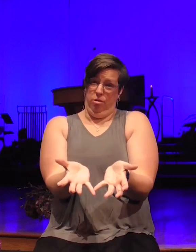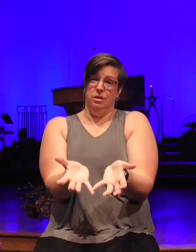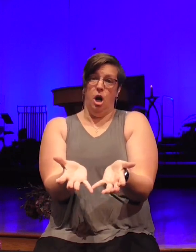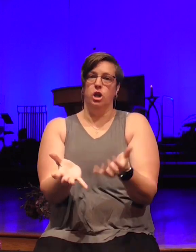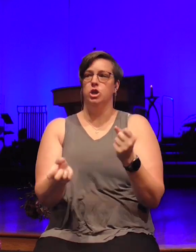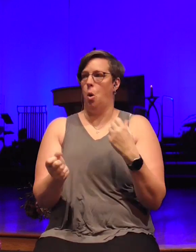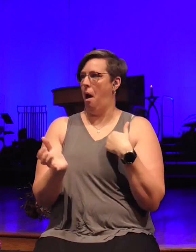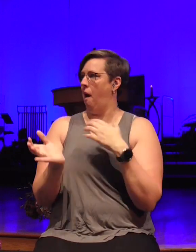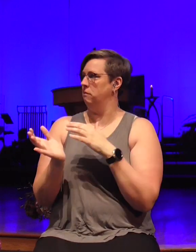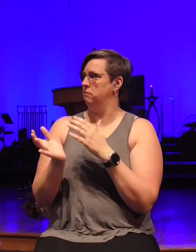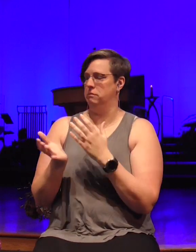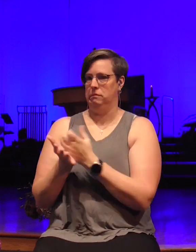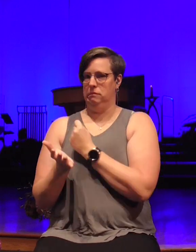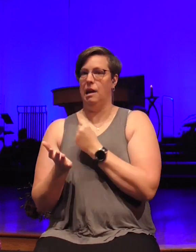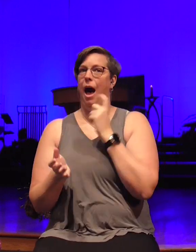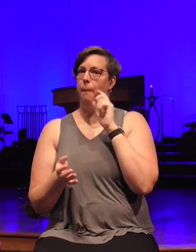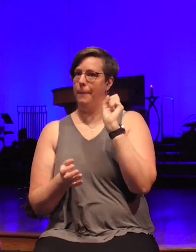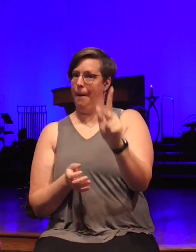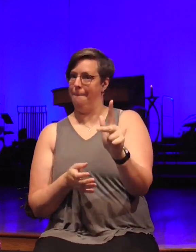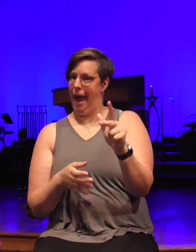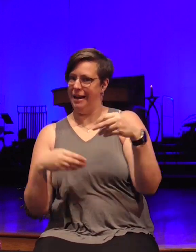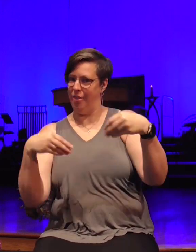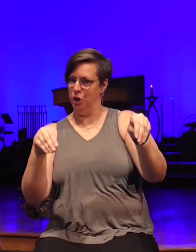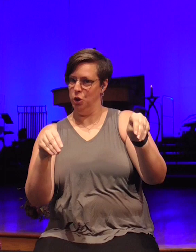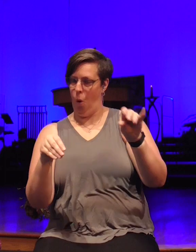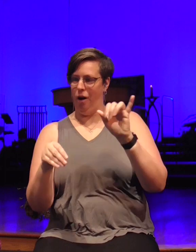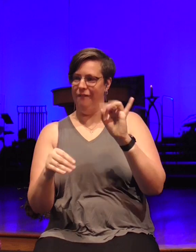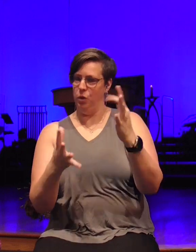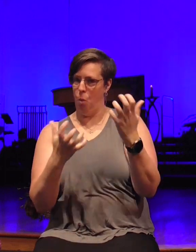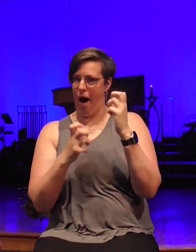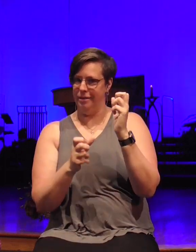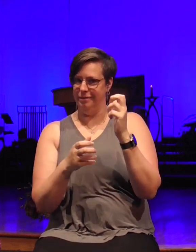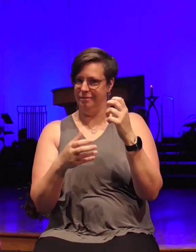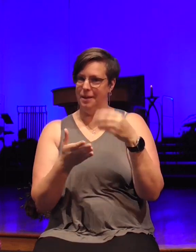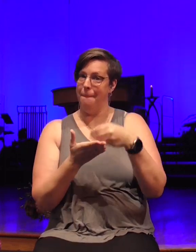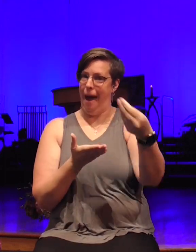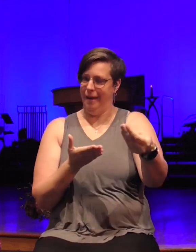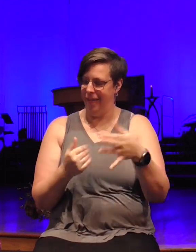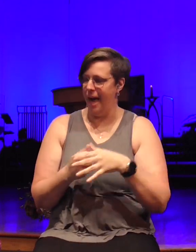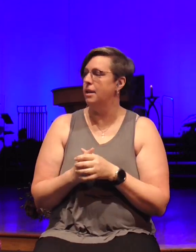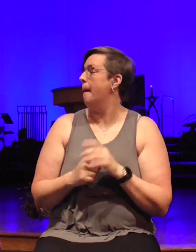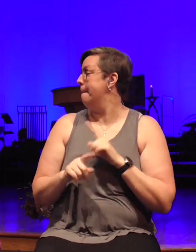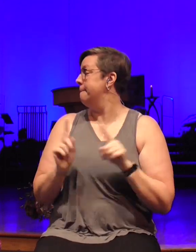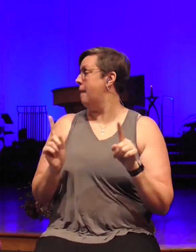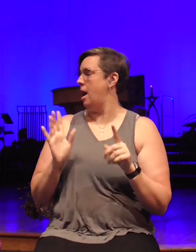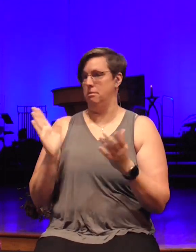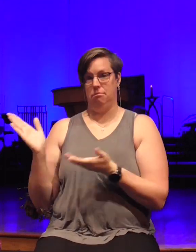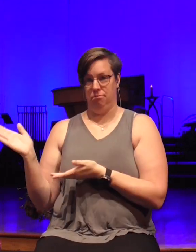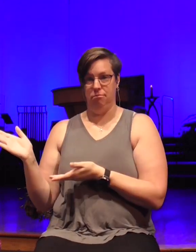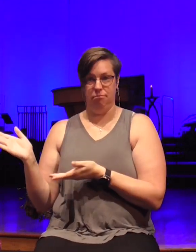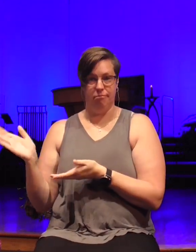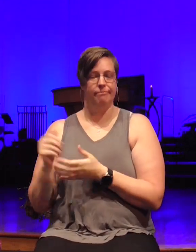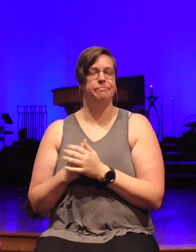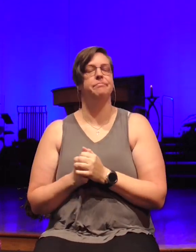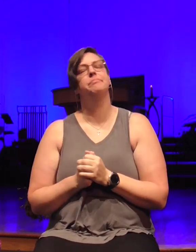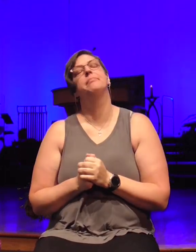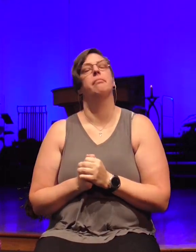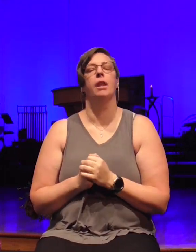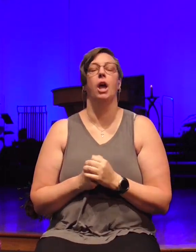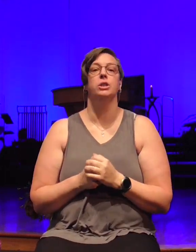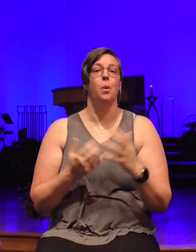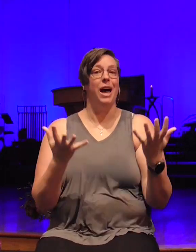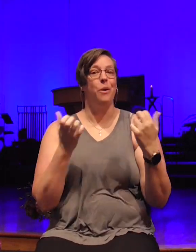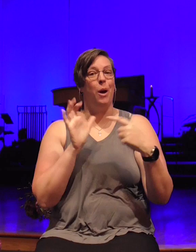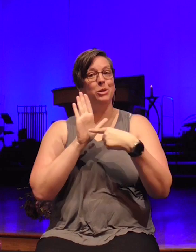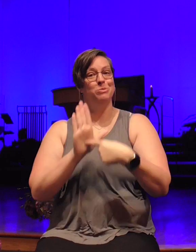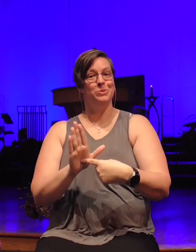nabbed this one from our store. I will put it back in case someone wants it afterwards. And I wanted to not only highlight